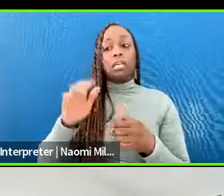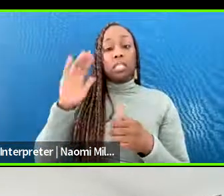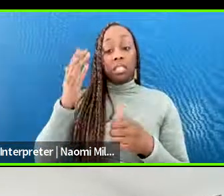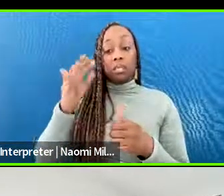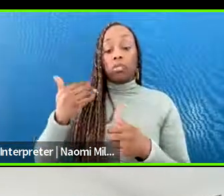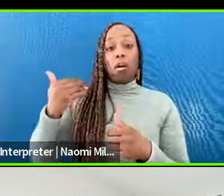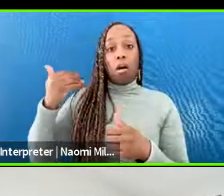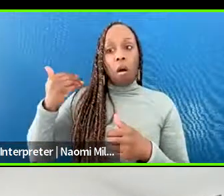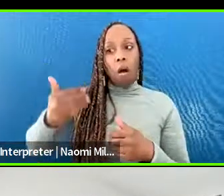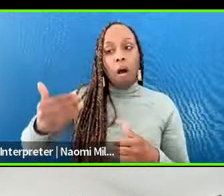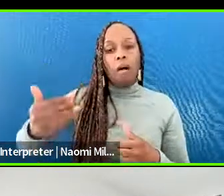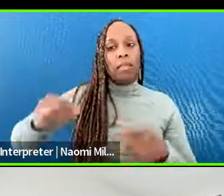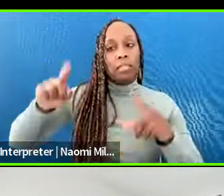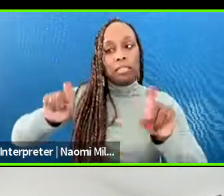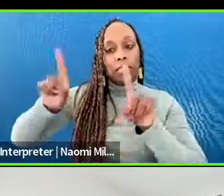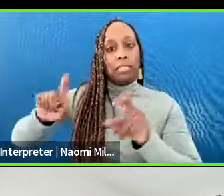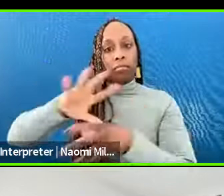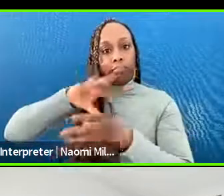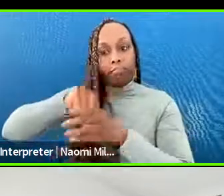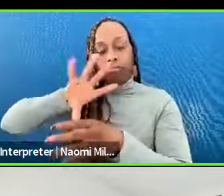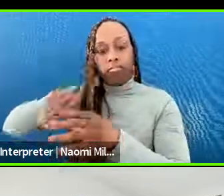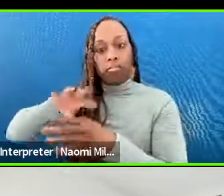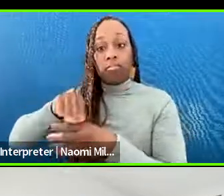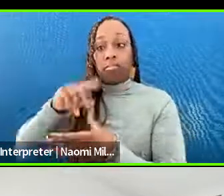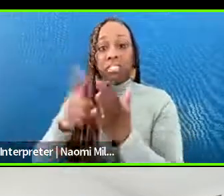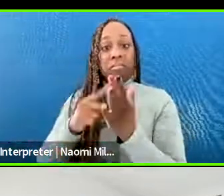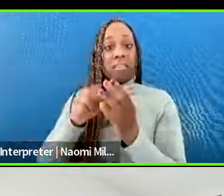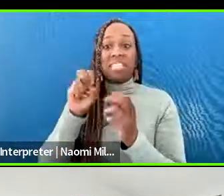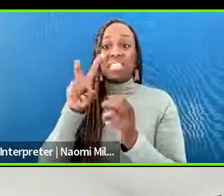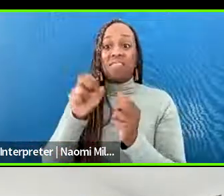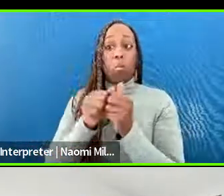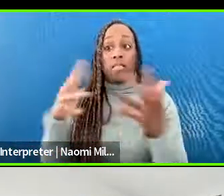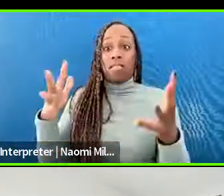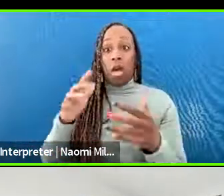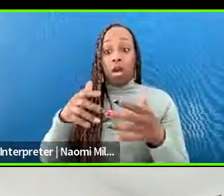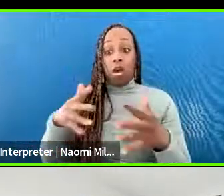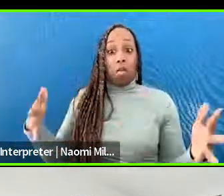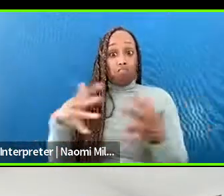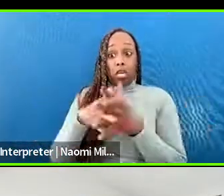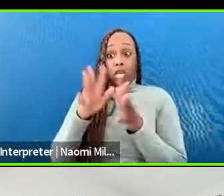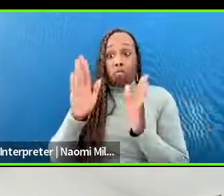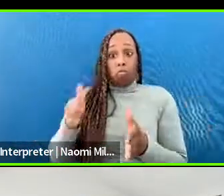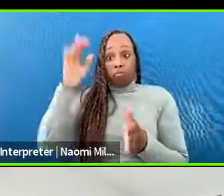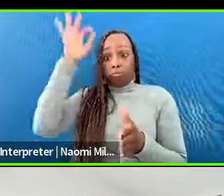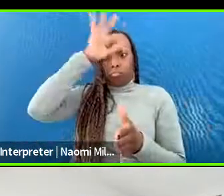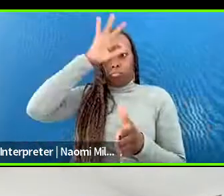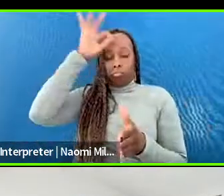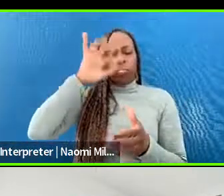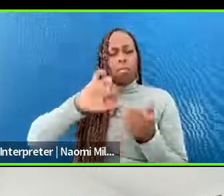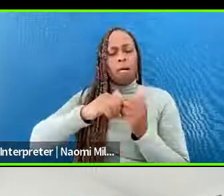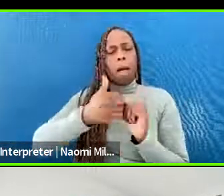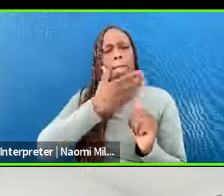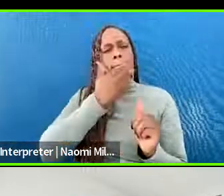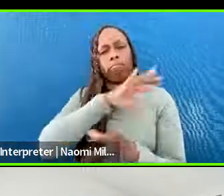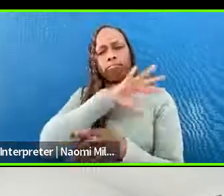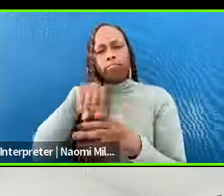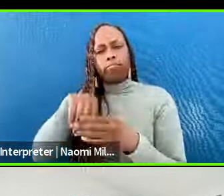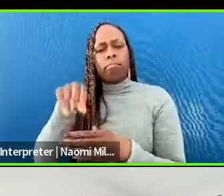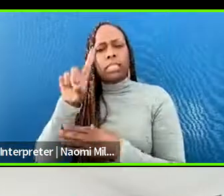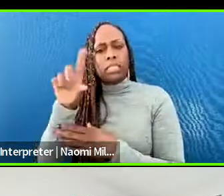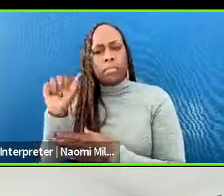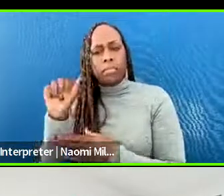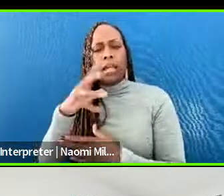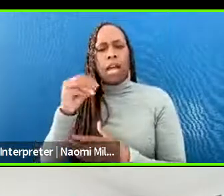being implemented, sometimes even without a pregnant person's knowledge, how can we better incorporate disability